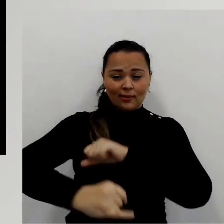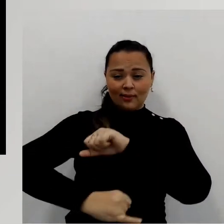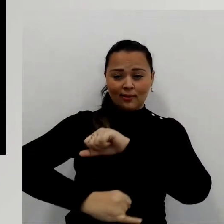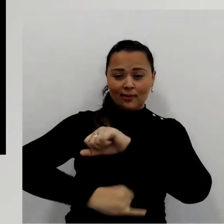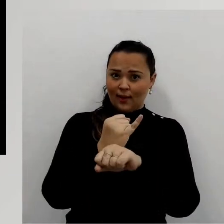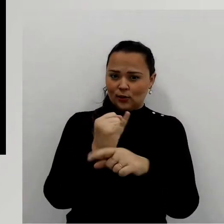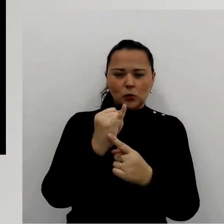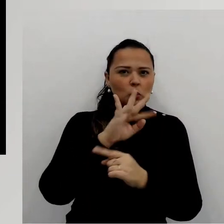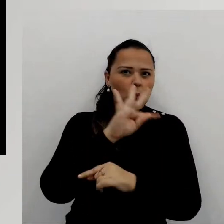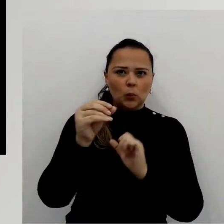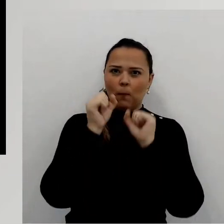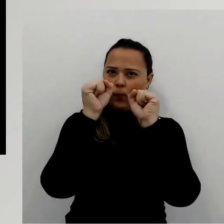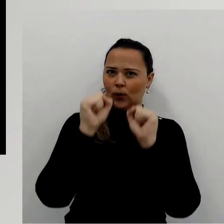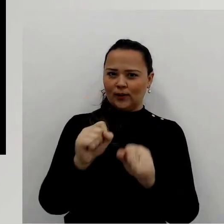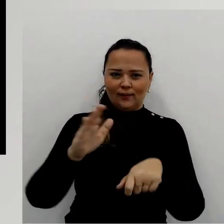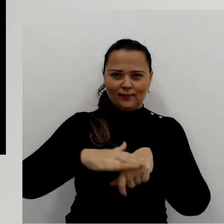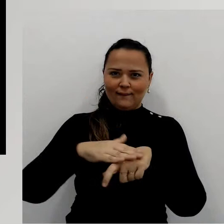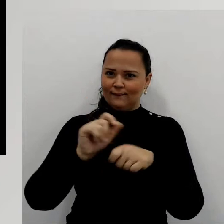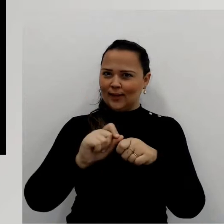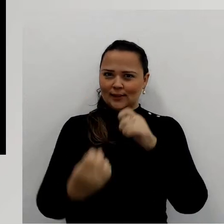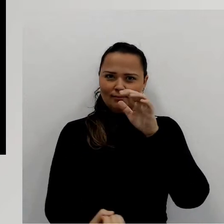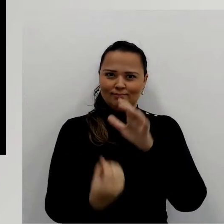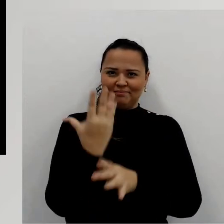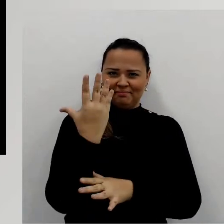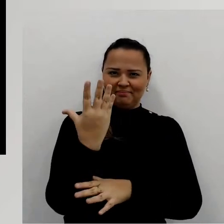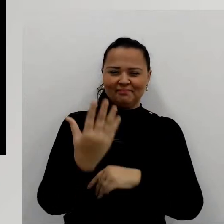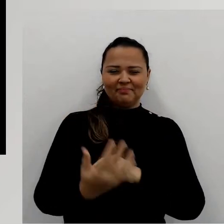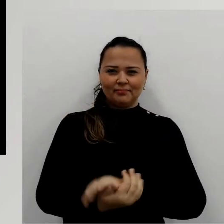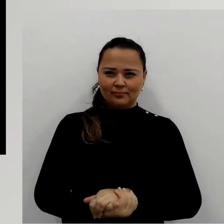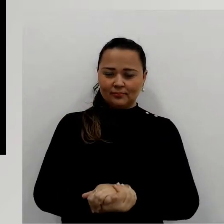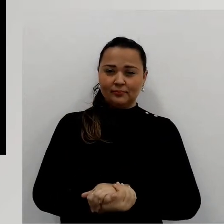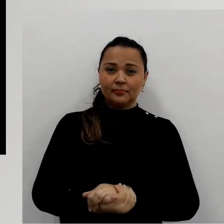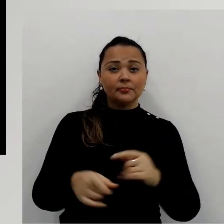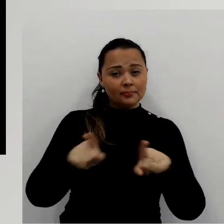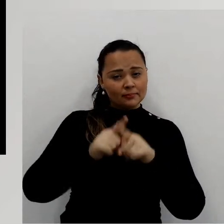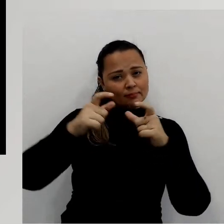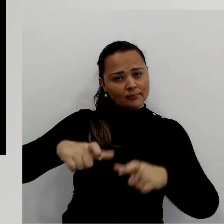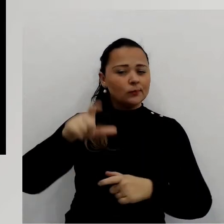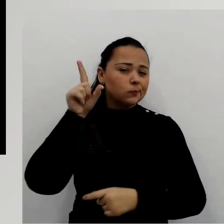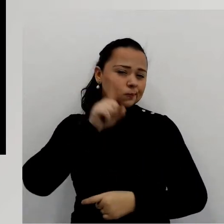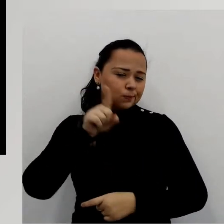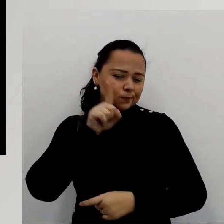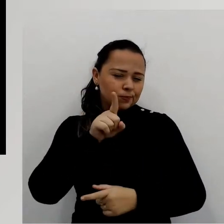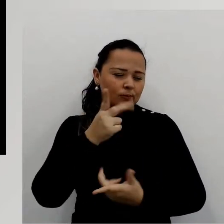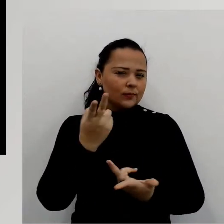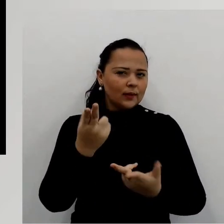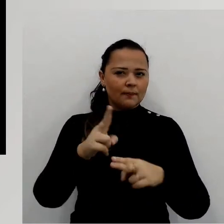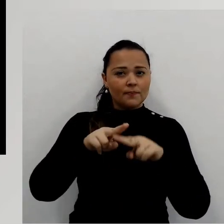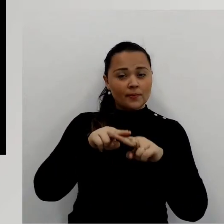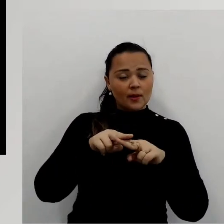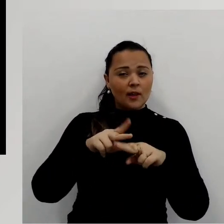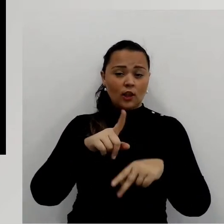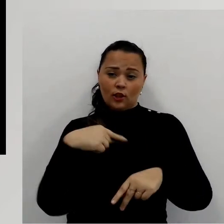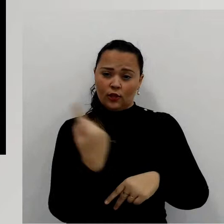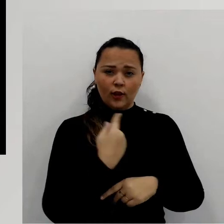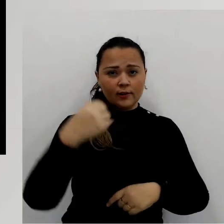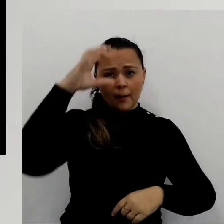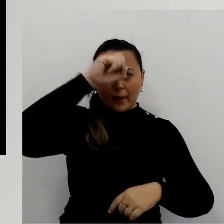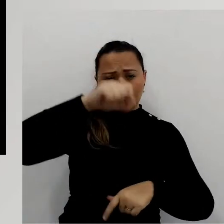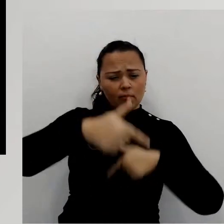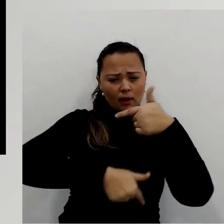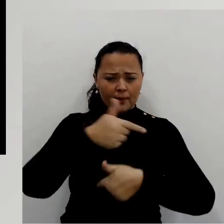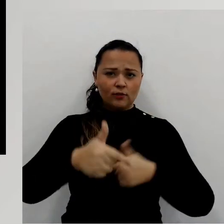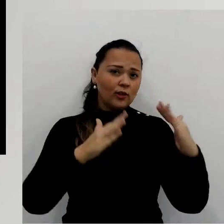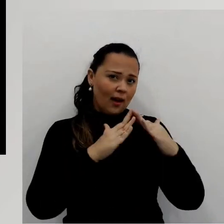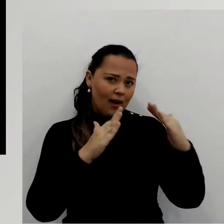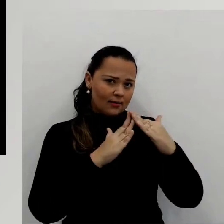pandemic here in the United States, I mean, education, working from home, it has changed the very nature of our society